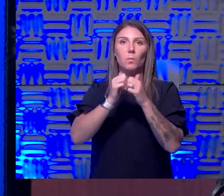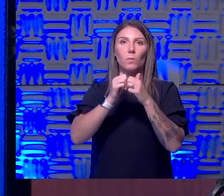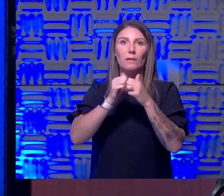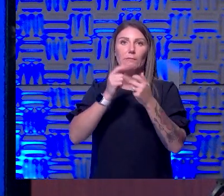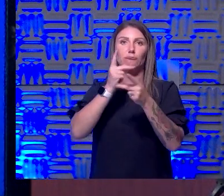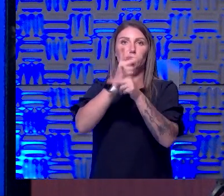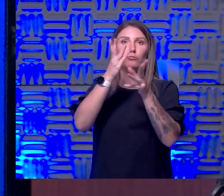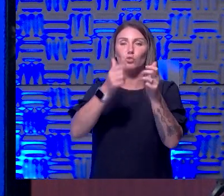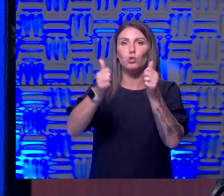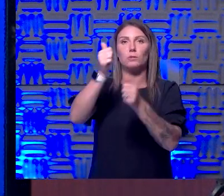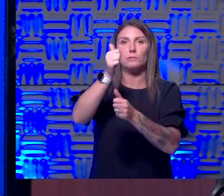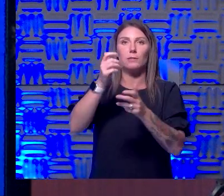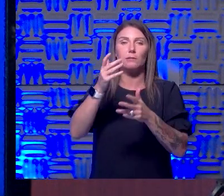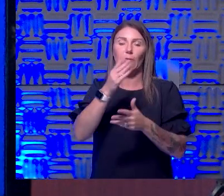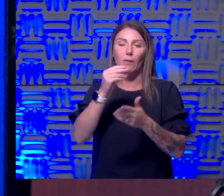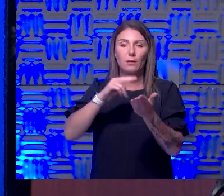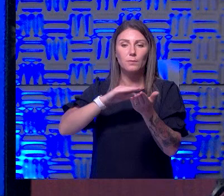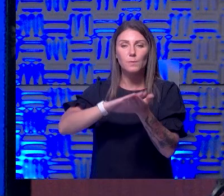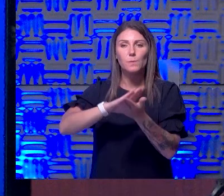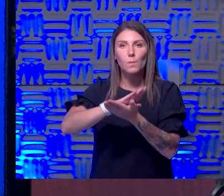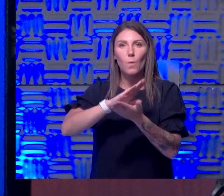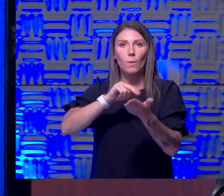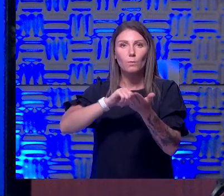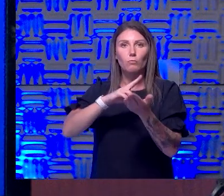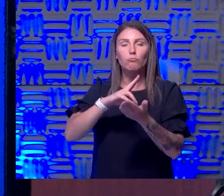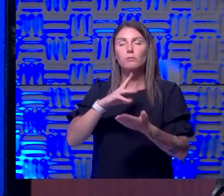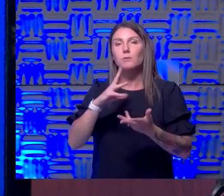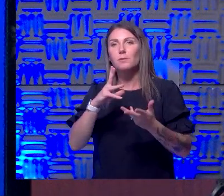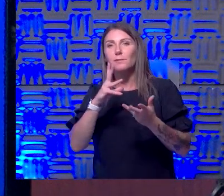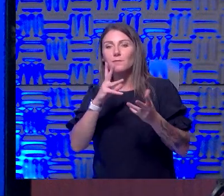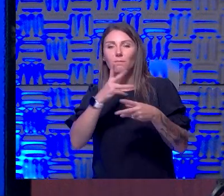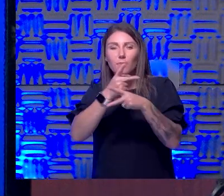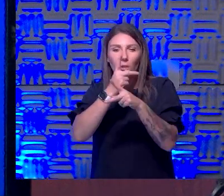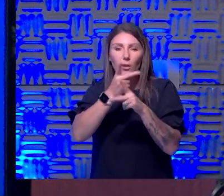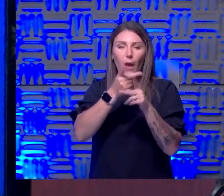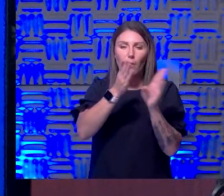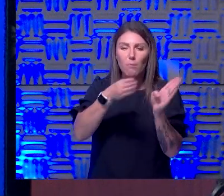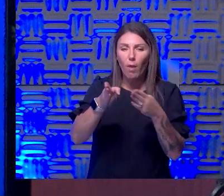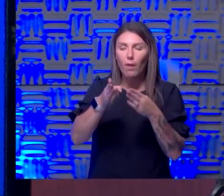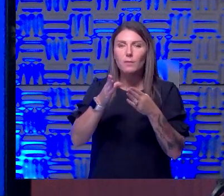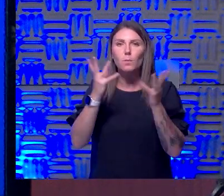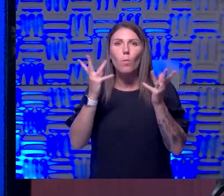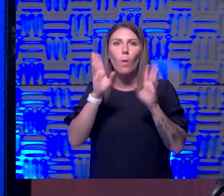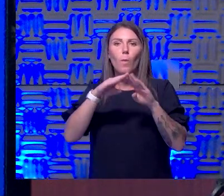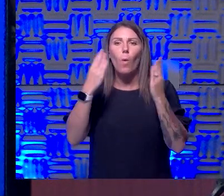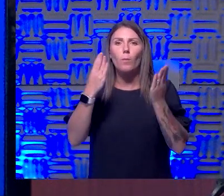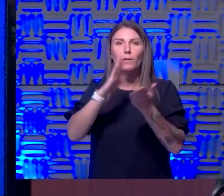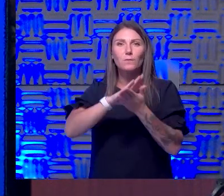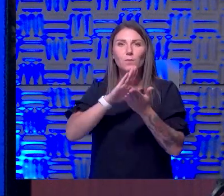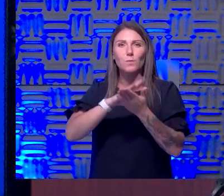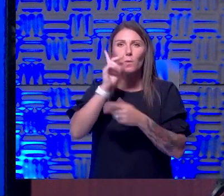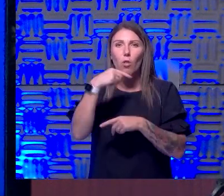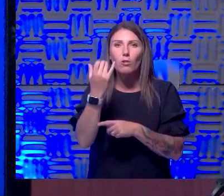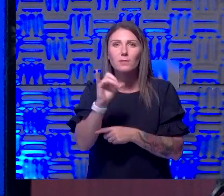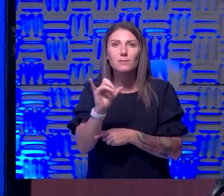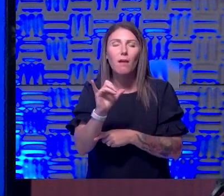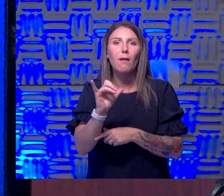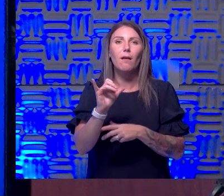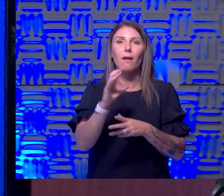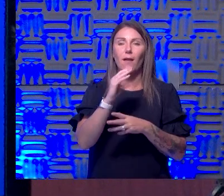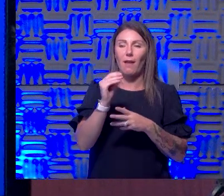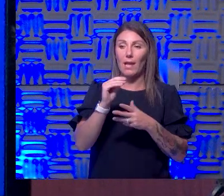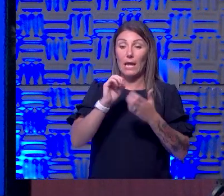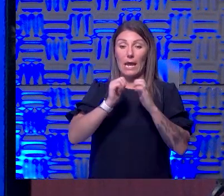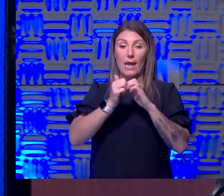with the school nurses, that we're working on plans for what the reopening of school will look like. Already schools are reopening in the way